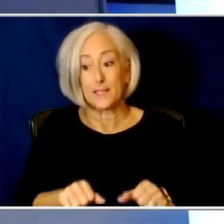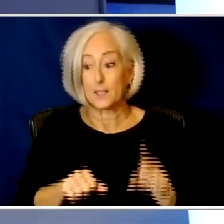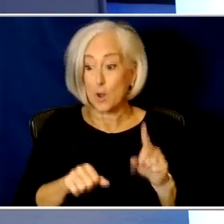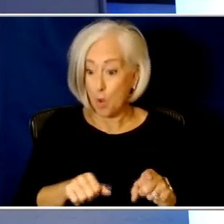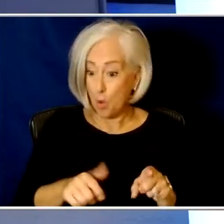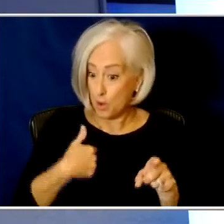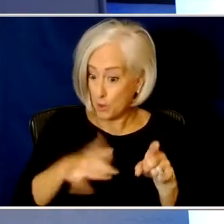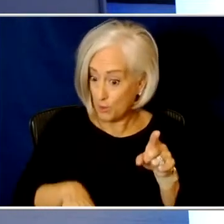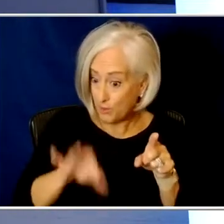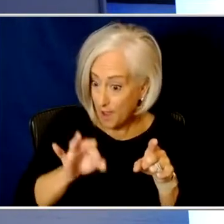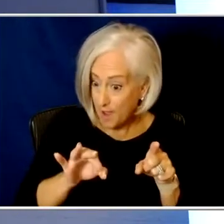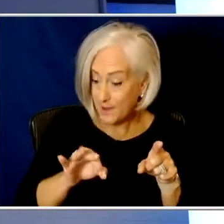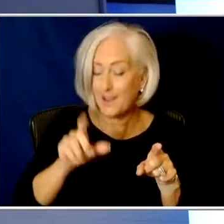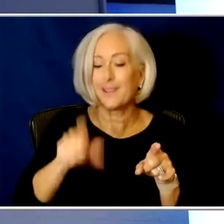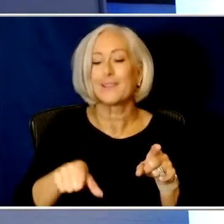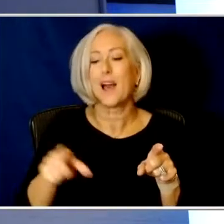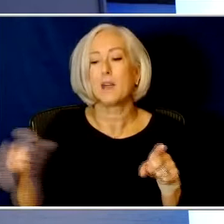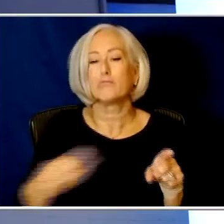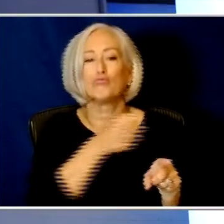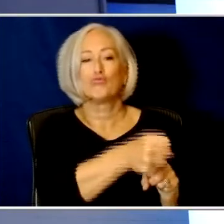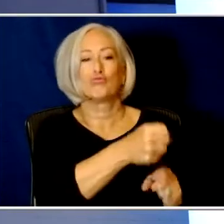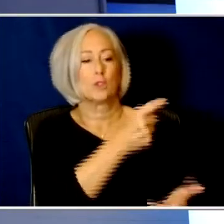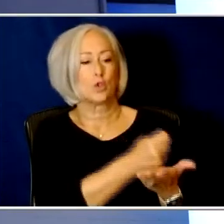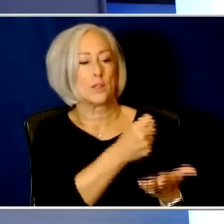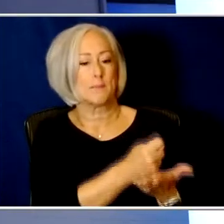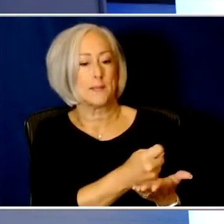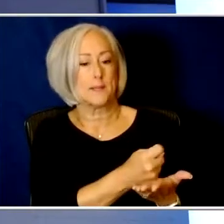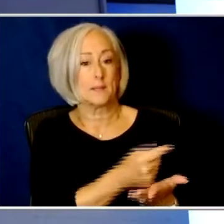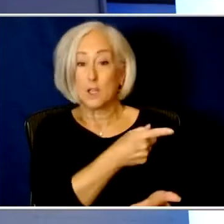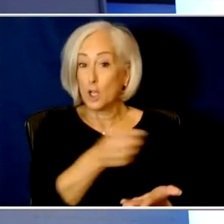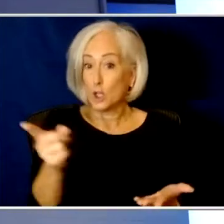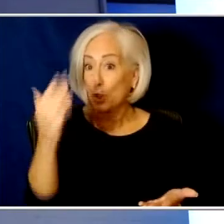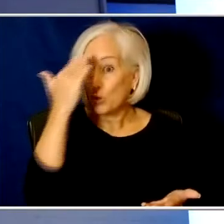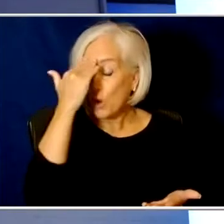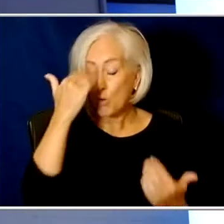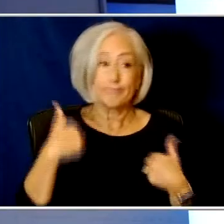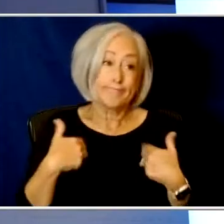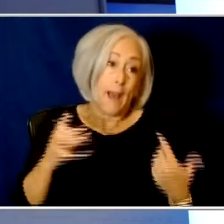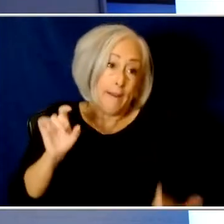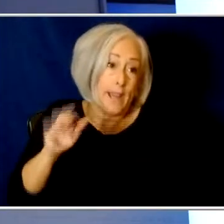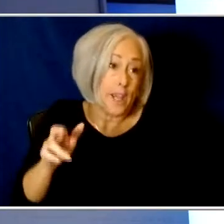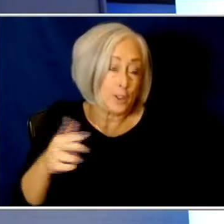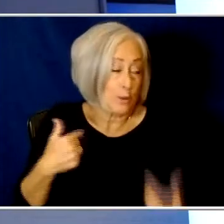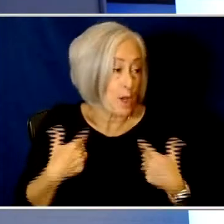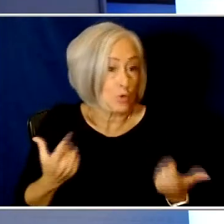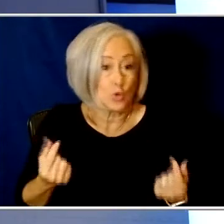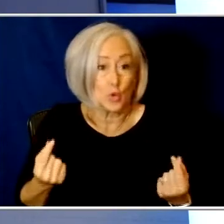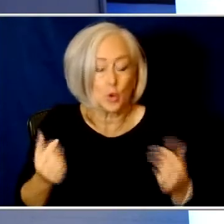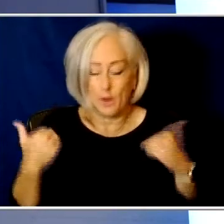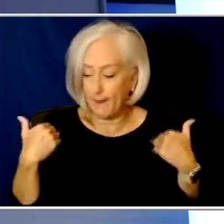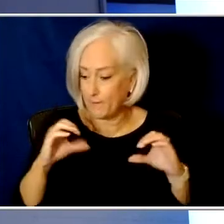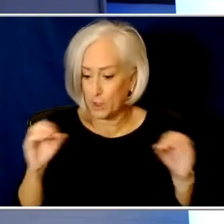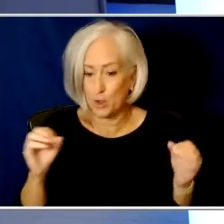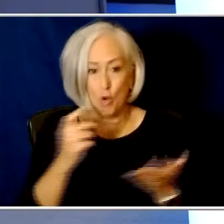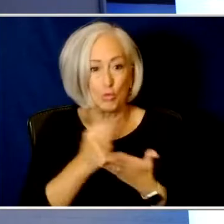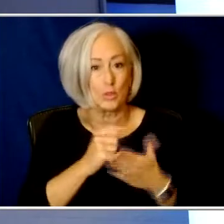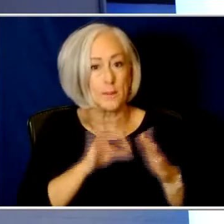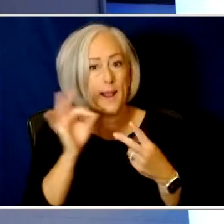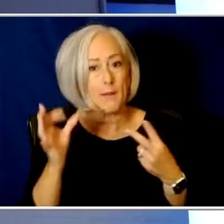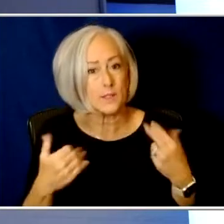have cancer, if you can't do anything about it, then it becomes very difficult to say, okay, well, we've made a difference. So there's so many